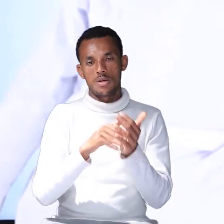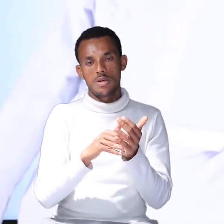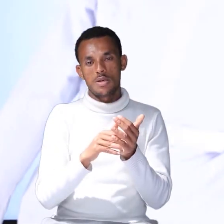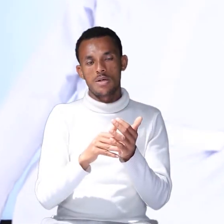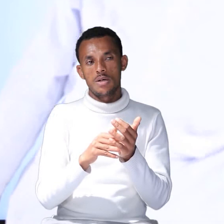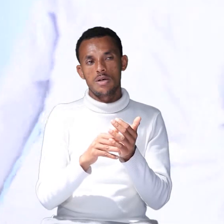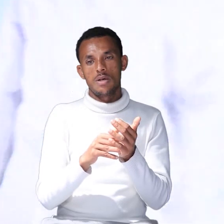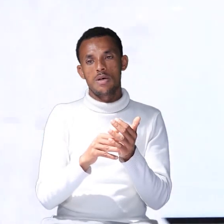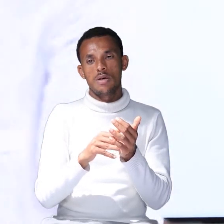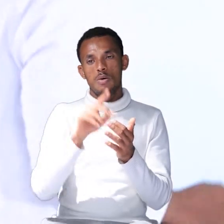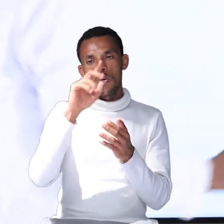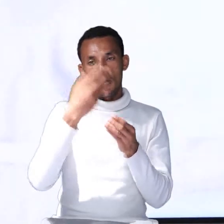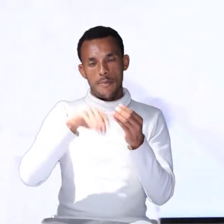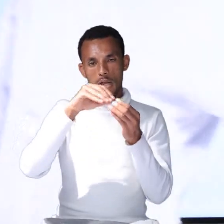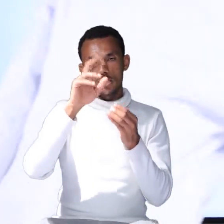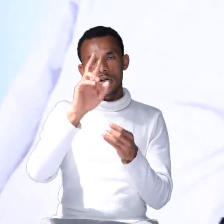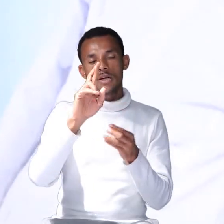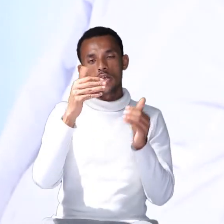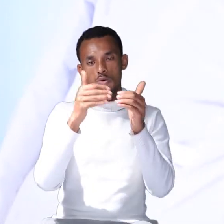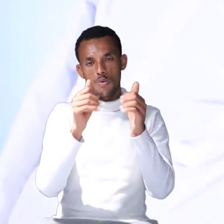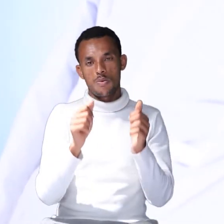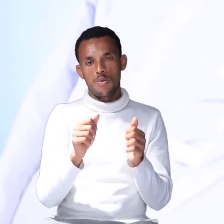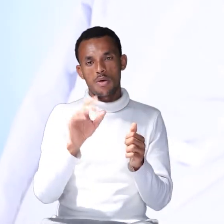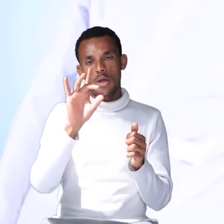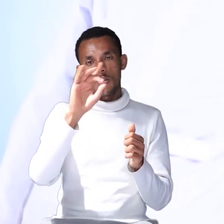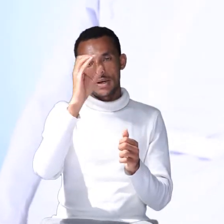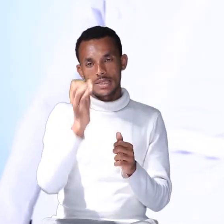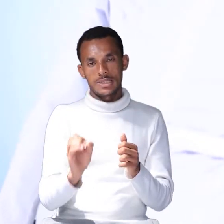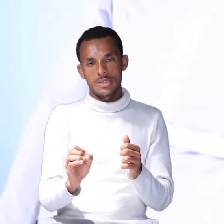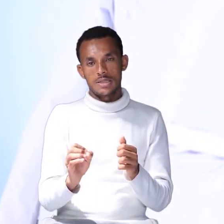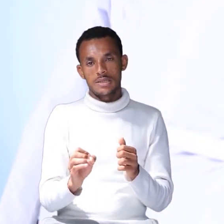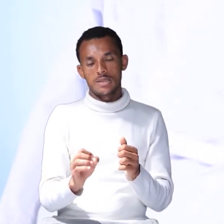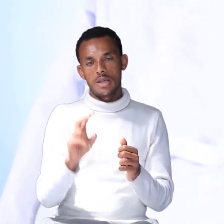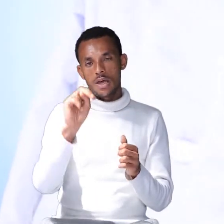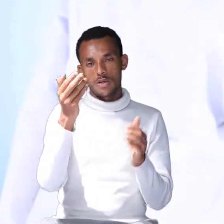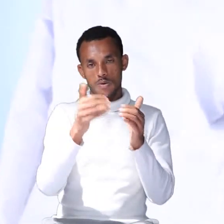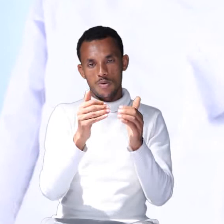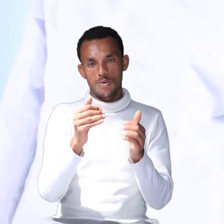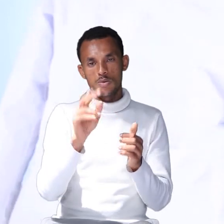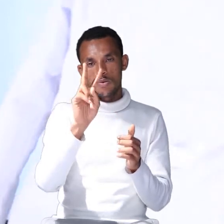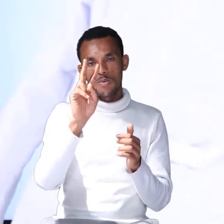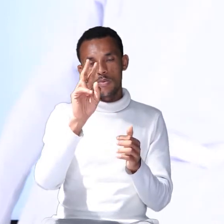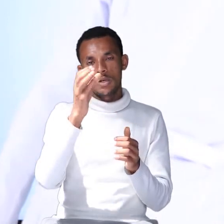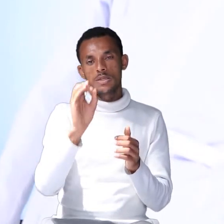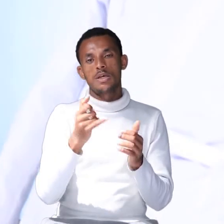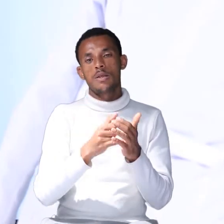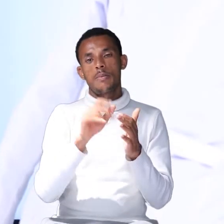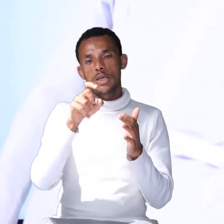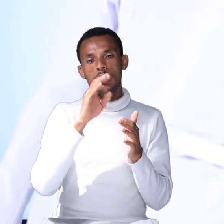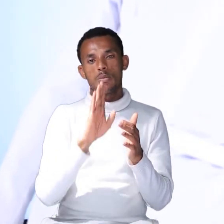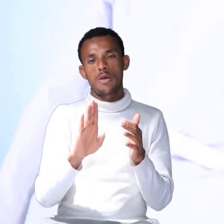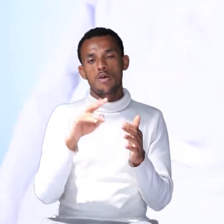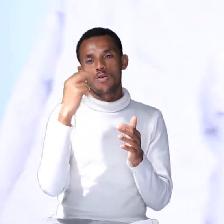was equal to 2000. 1 plus R, it was equal to 8%. N, it was equal to